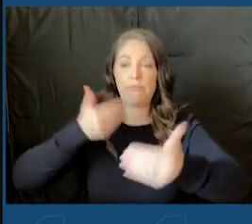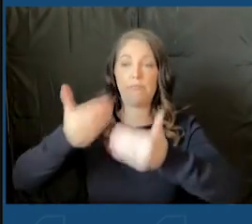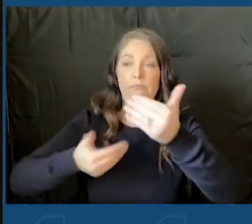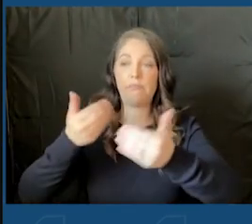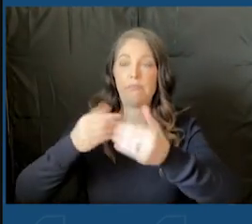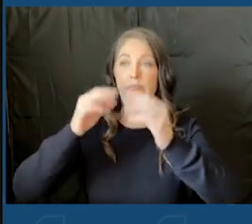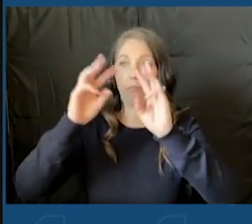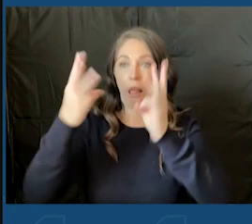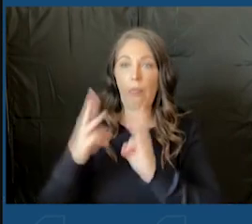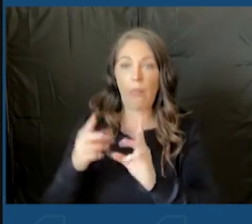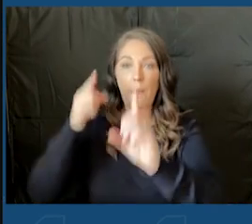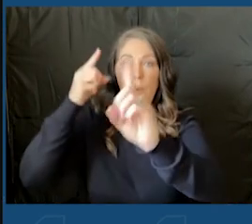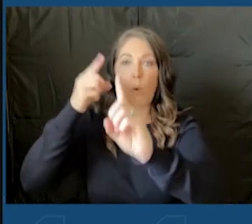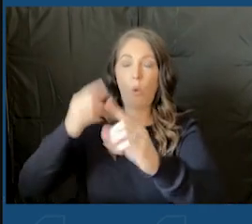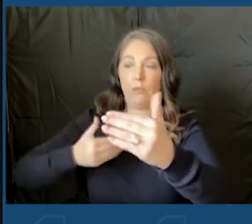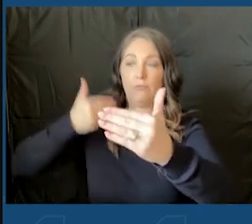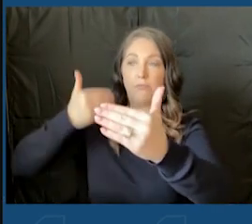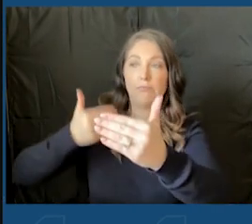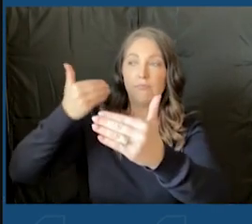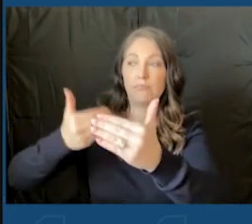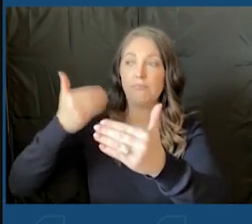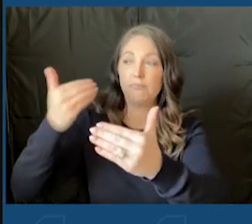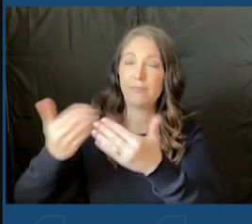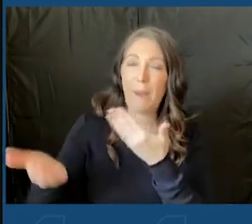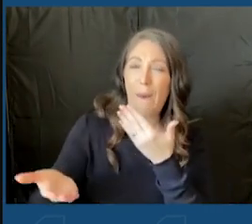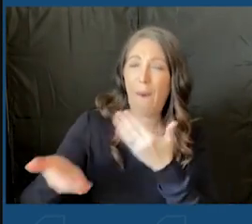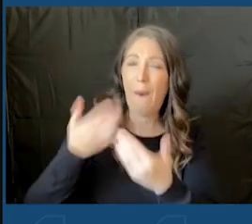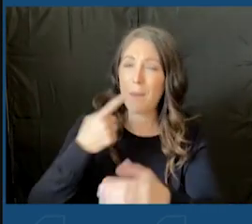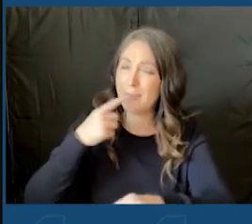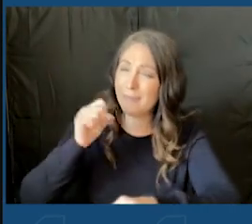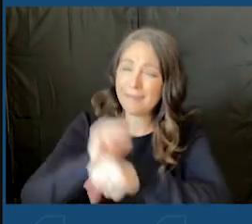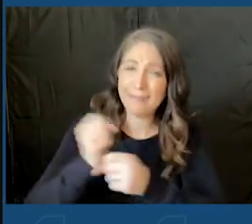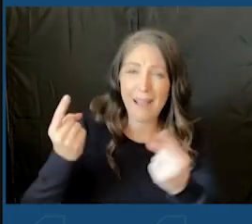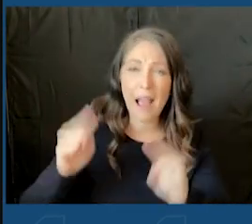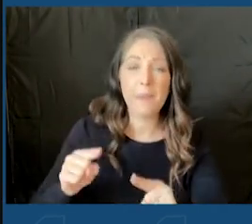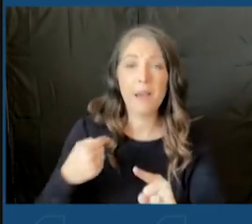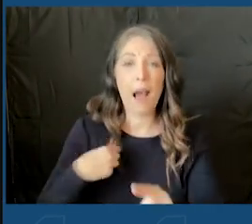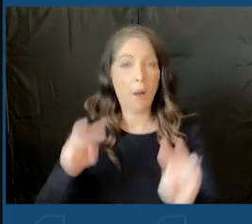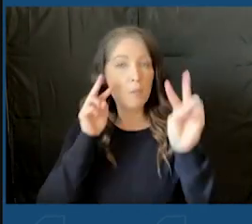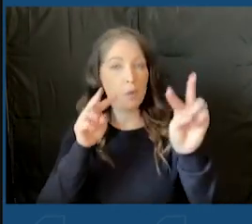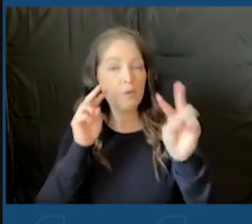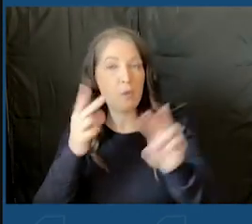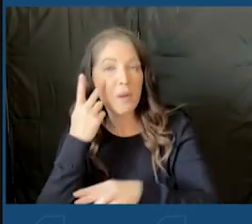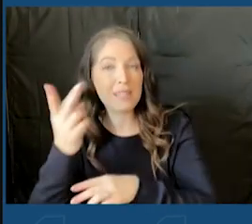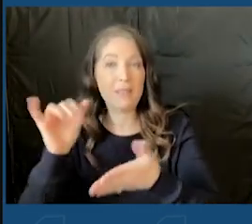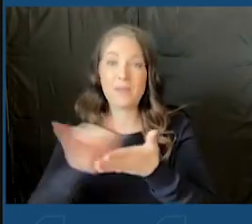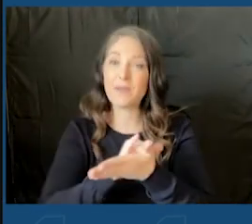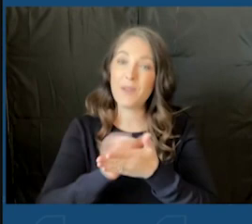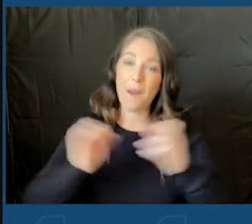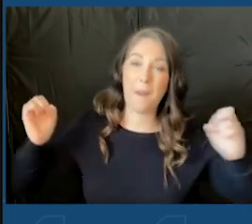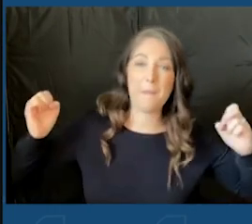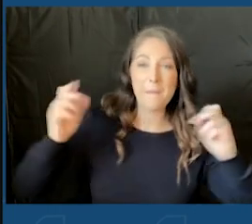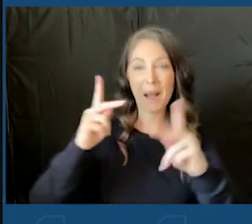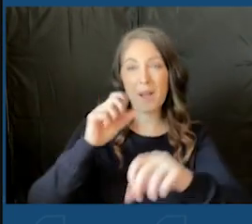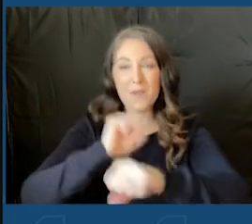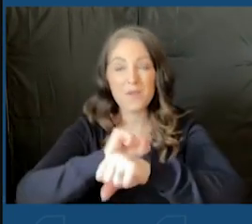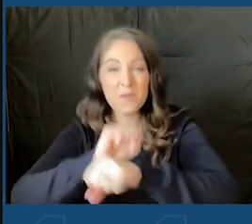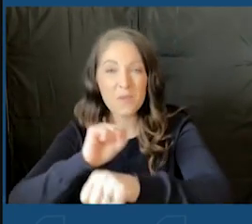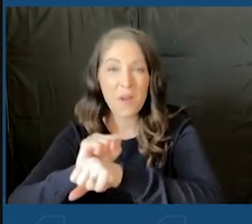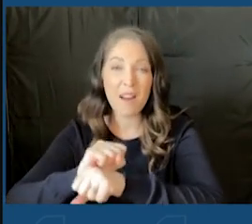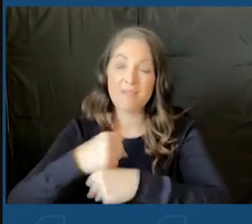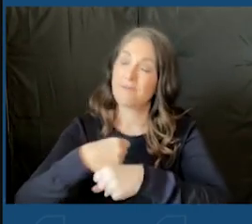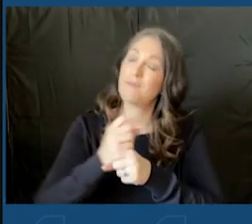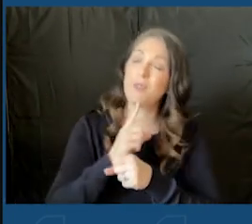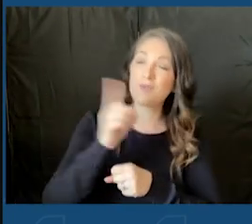that much closer to reality. I'm really looking forward to seeing New York back to work, making sure that we are